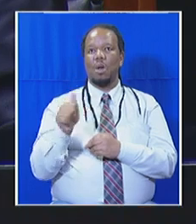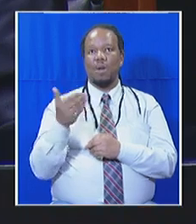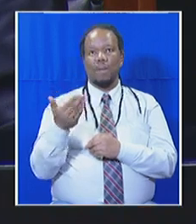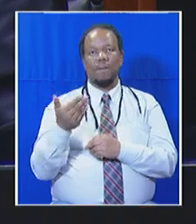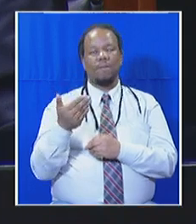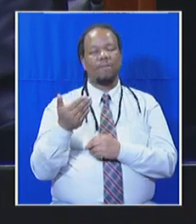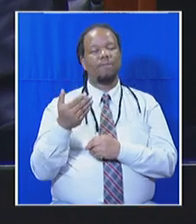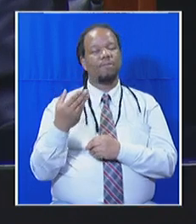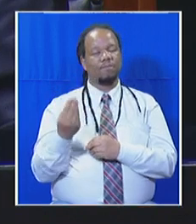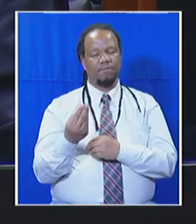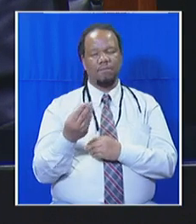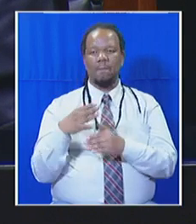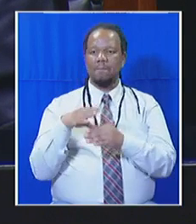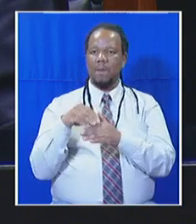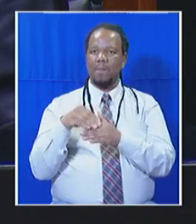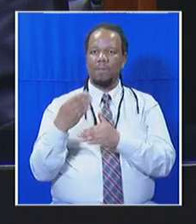Yes, Honorable Member.